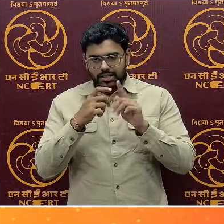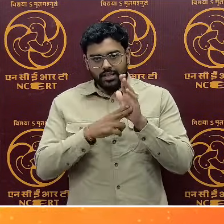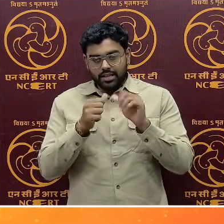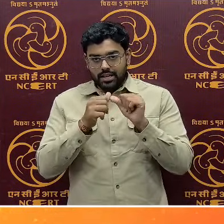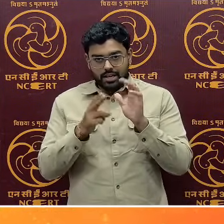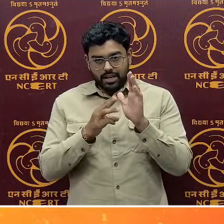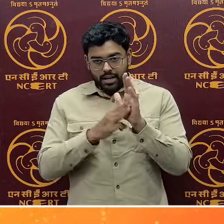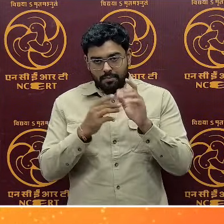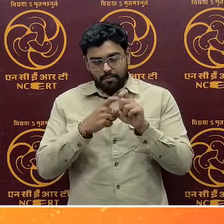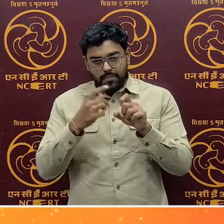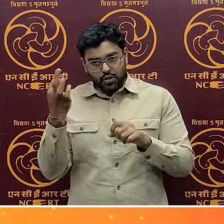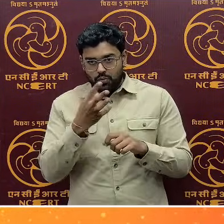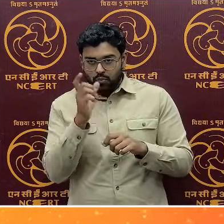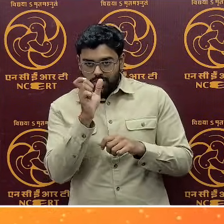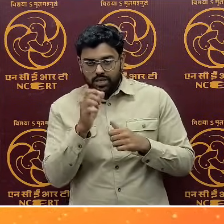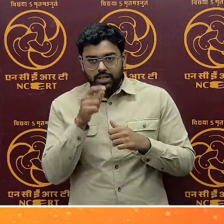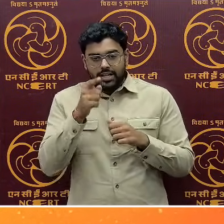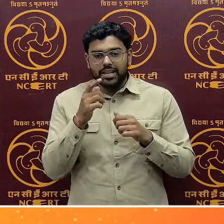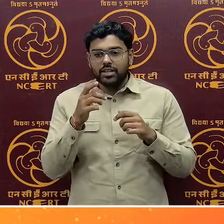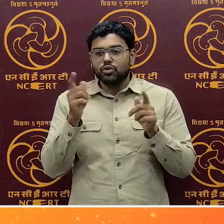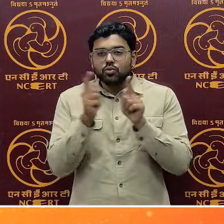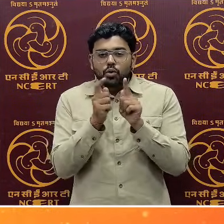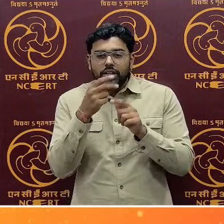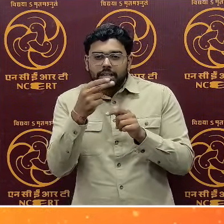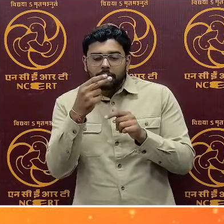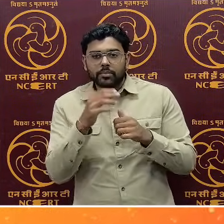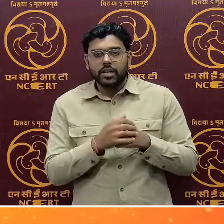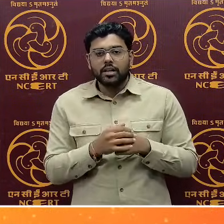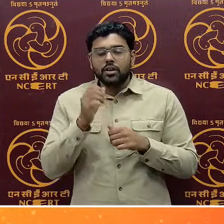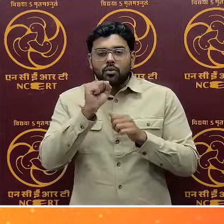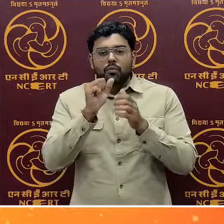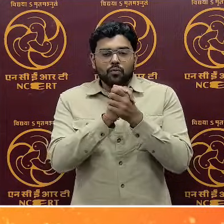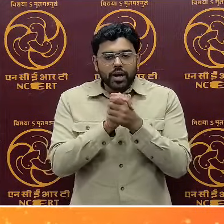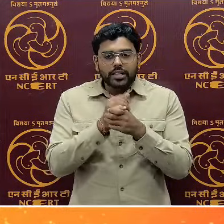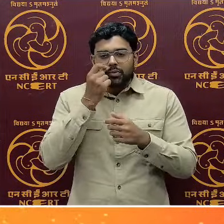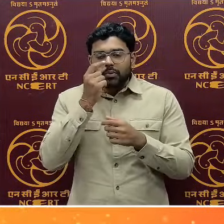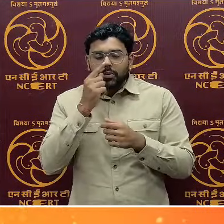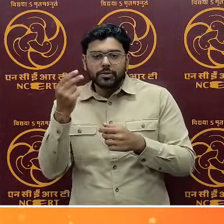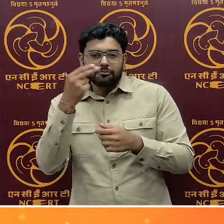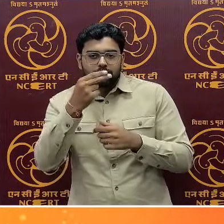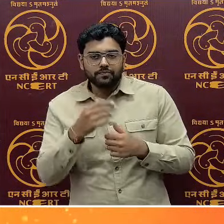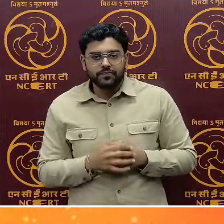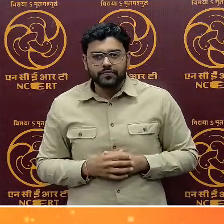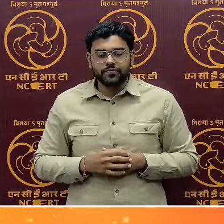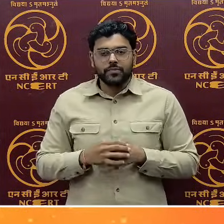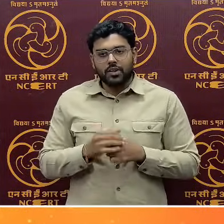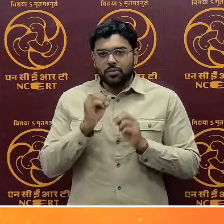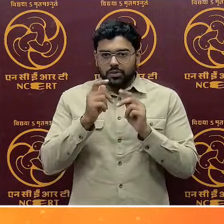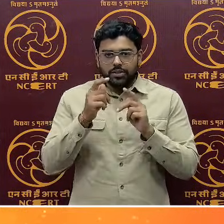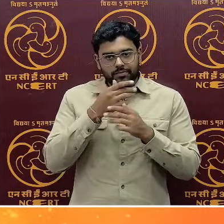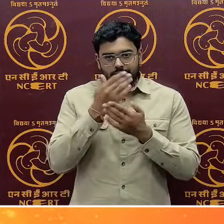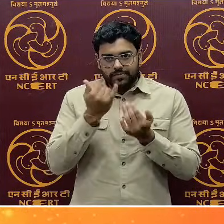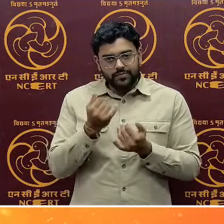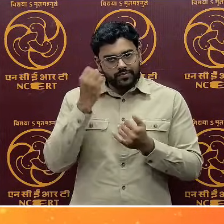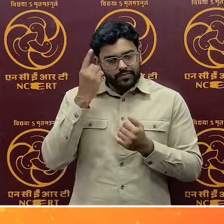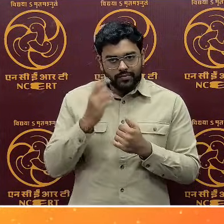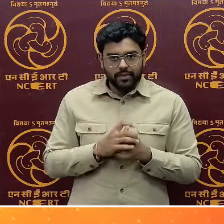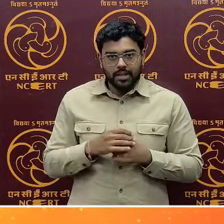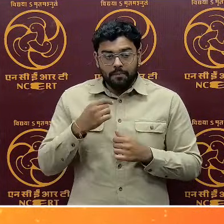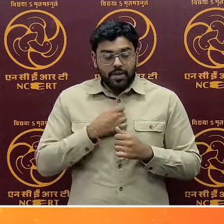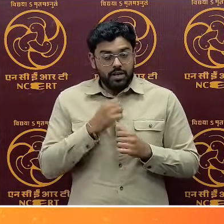for us. Nickname is a pet name. So we are looking forward to your nickname. Now you have understood, and I have also solved